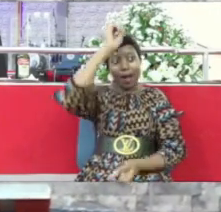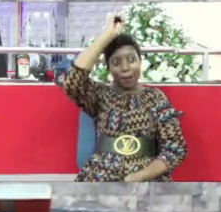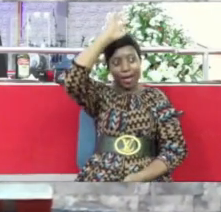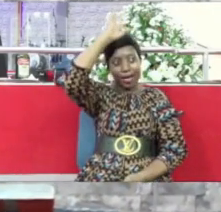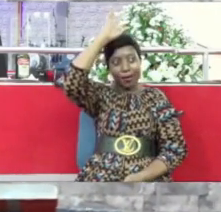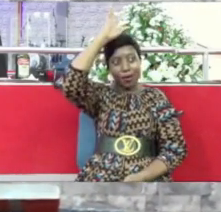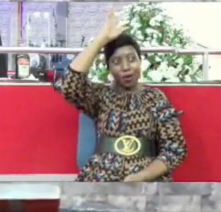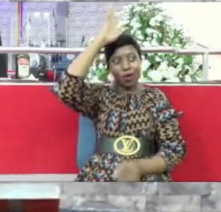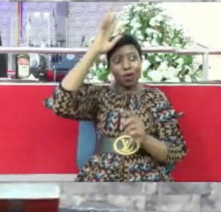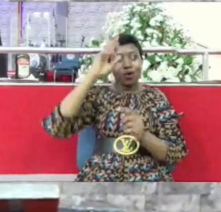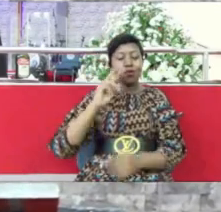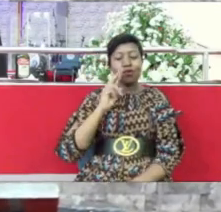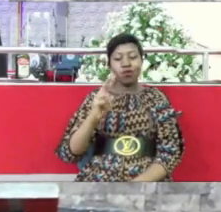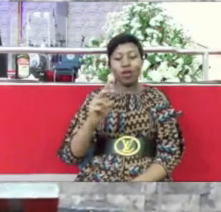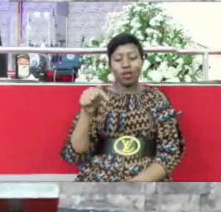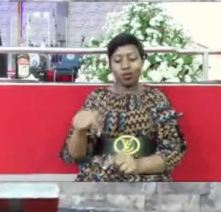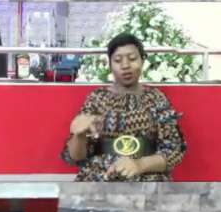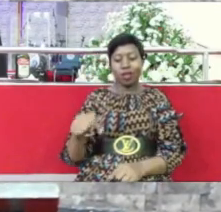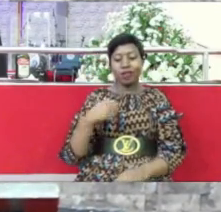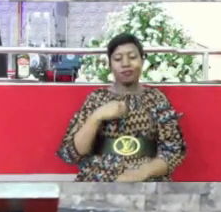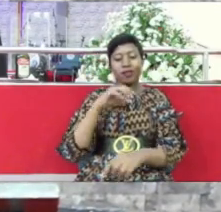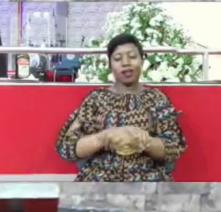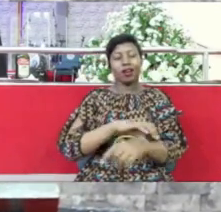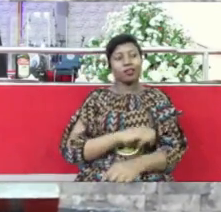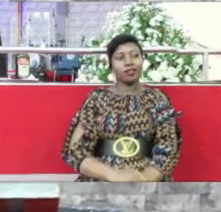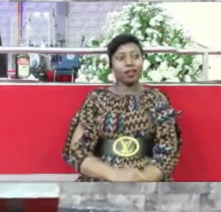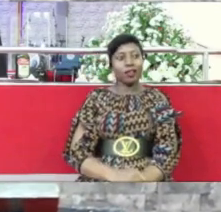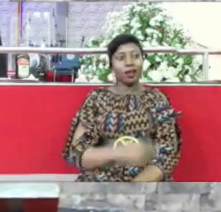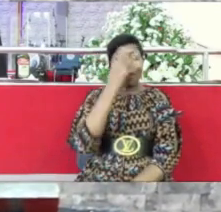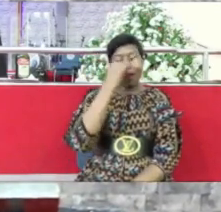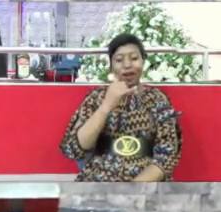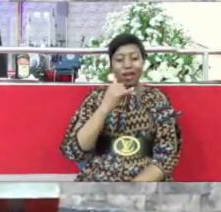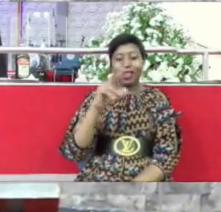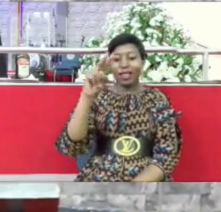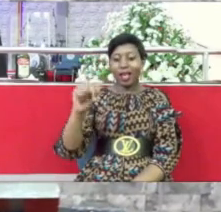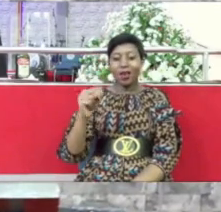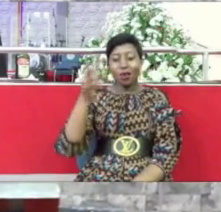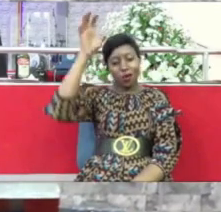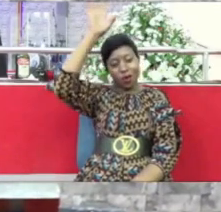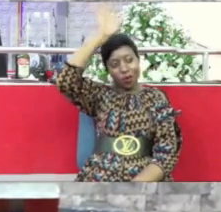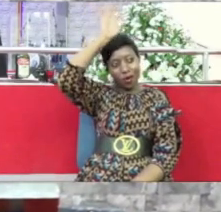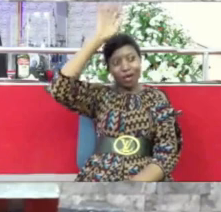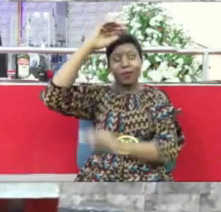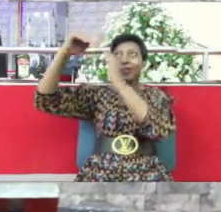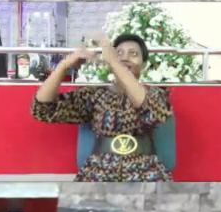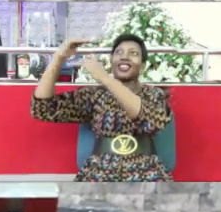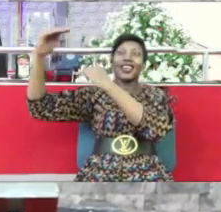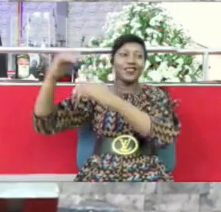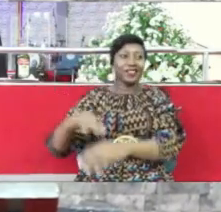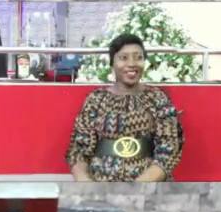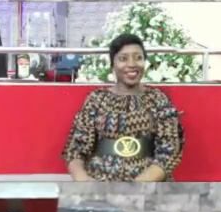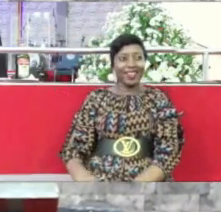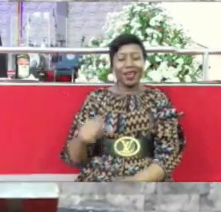say. Amen. Sasa unagoja ukule mananasi binguni. You're waiting to eat pineapples in the heaven. Hapana, takula hapa. I'll eat